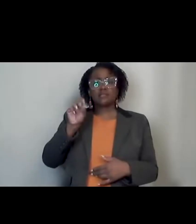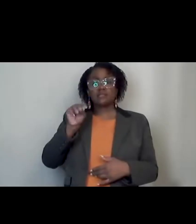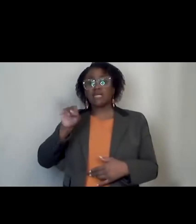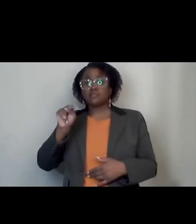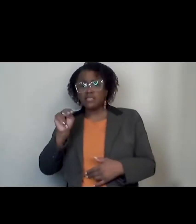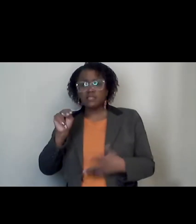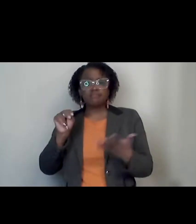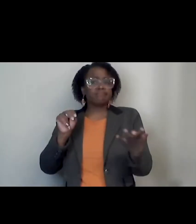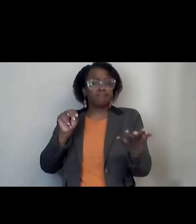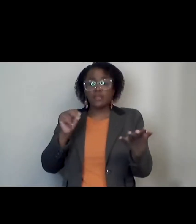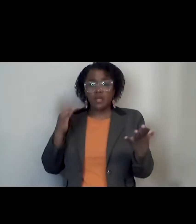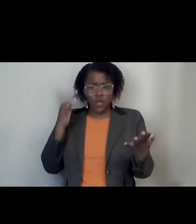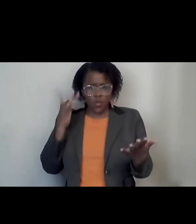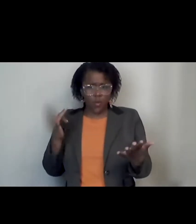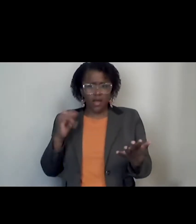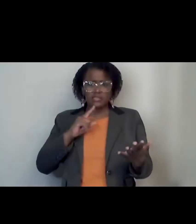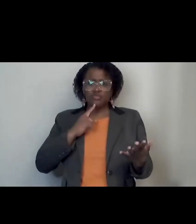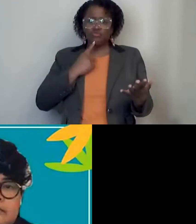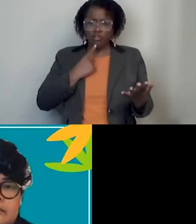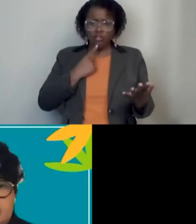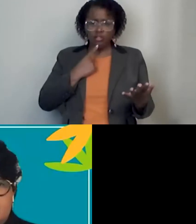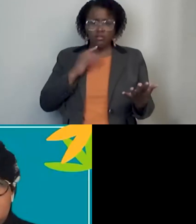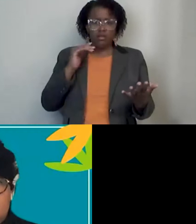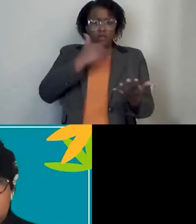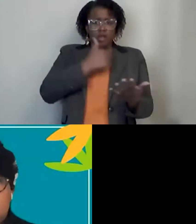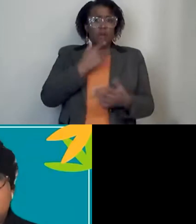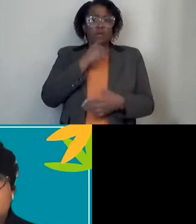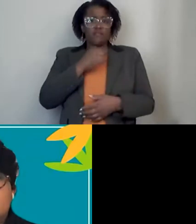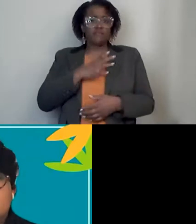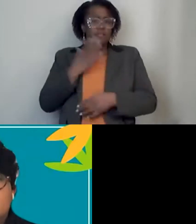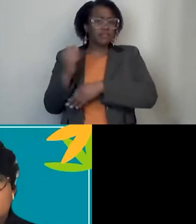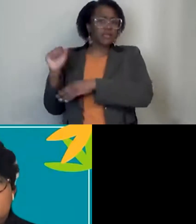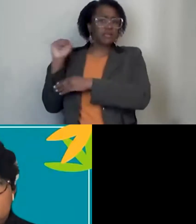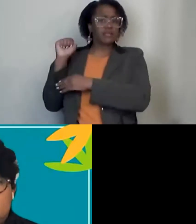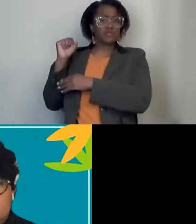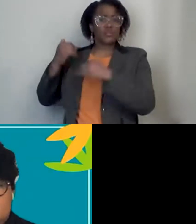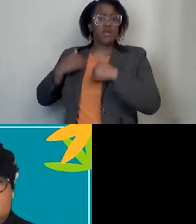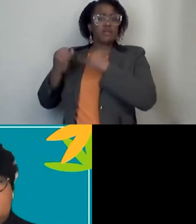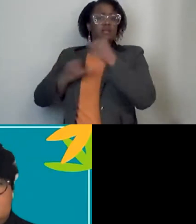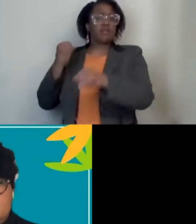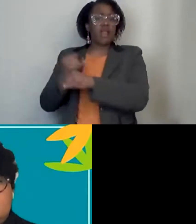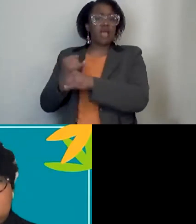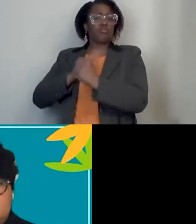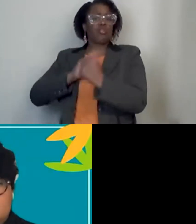Jazmín, why is it critical for our feminist movements to have an internationalist approach?